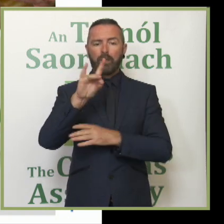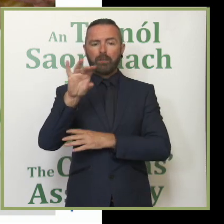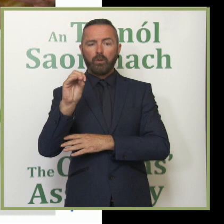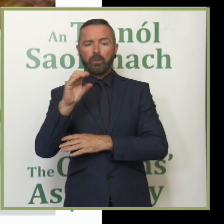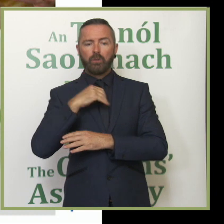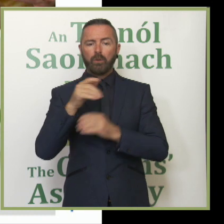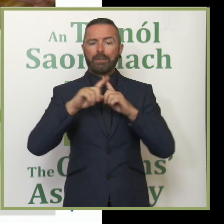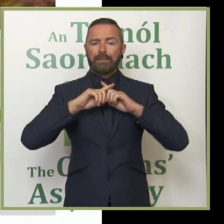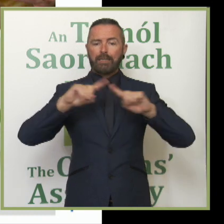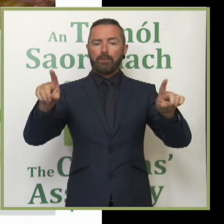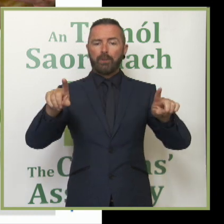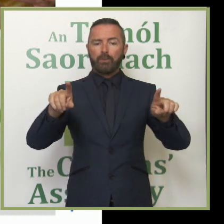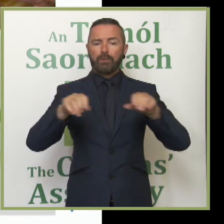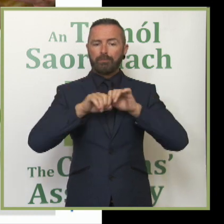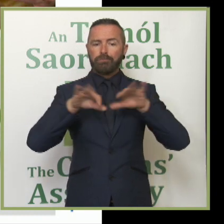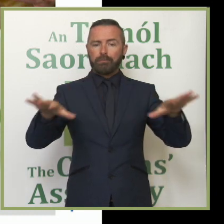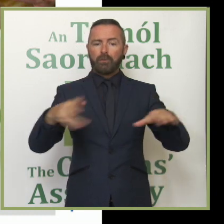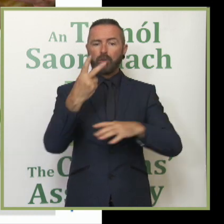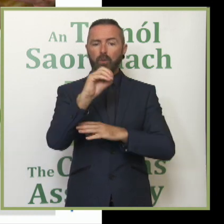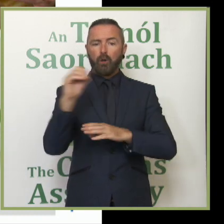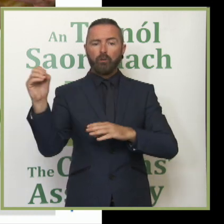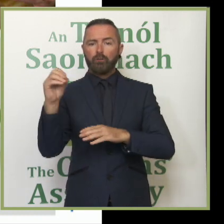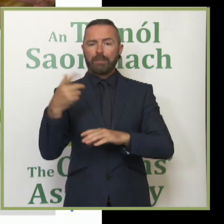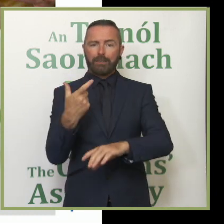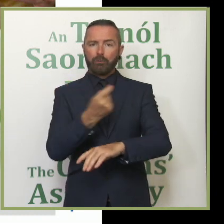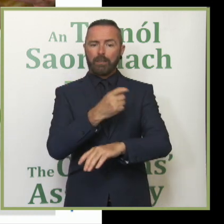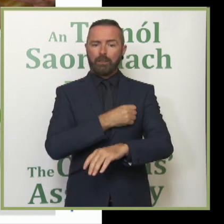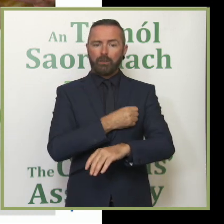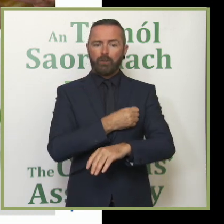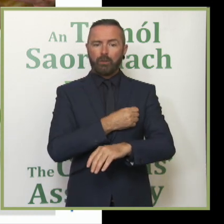syringes per person who injects drugs and have 40% of the